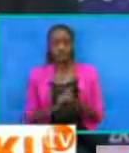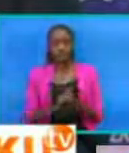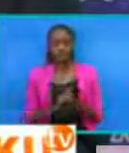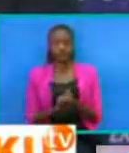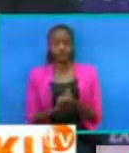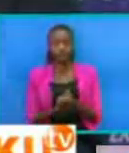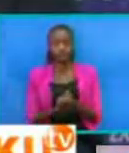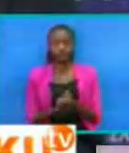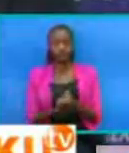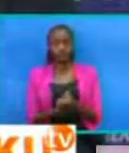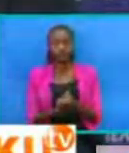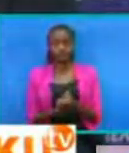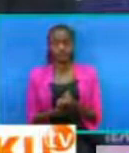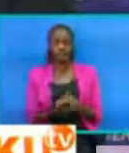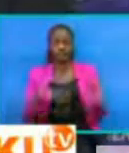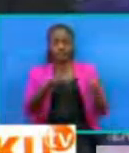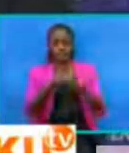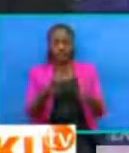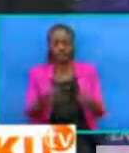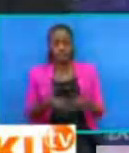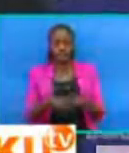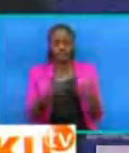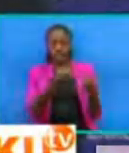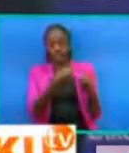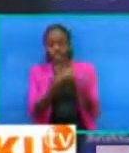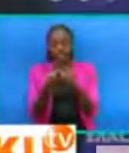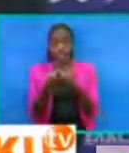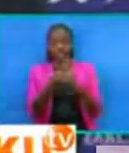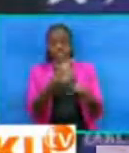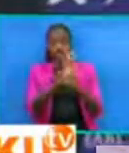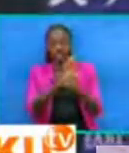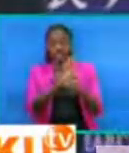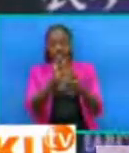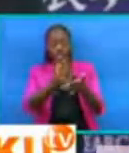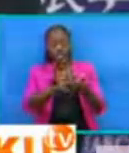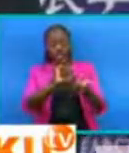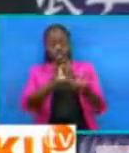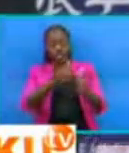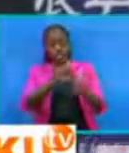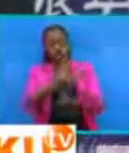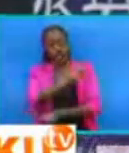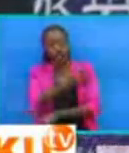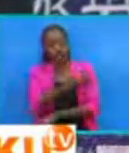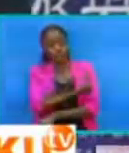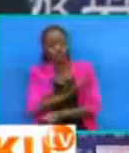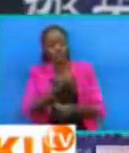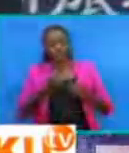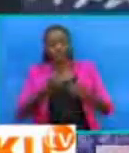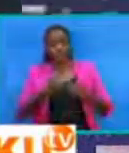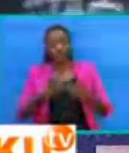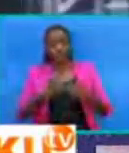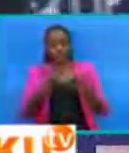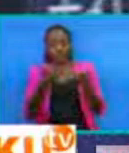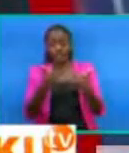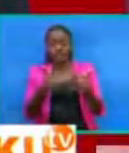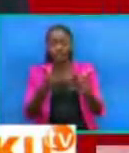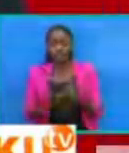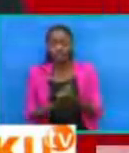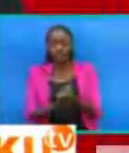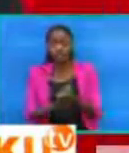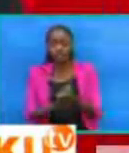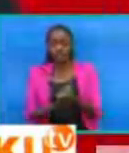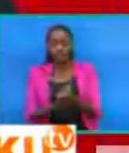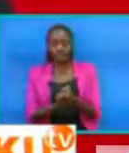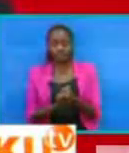and is a challenge that sports authorities are currently grappling